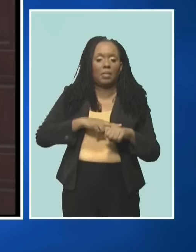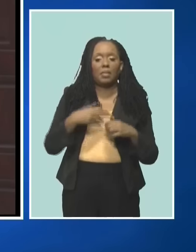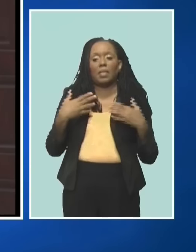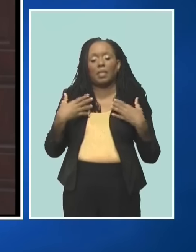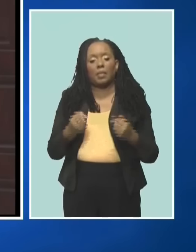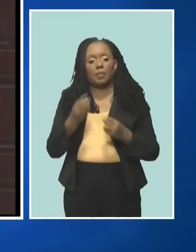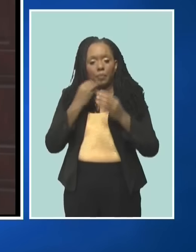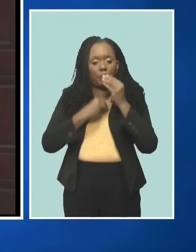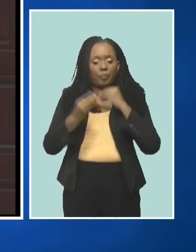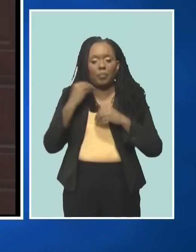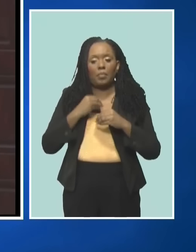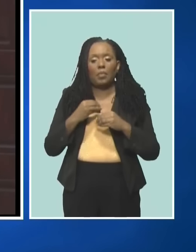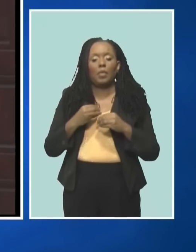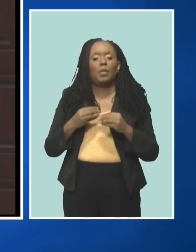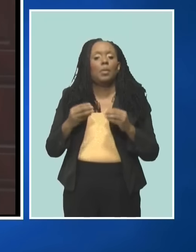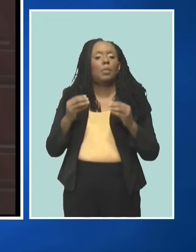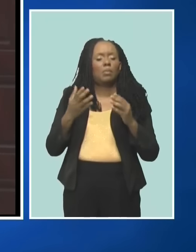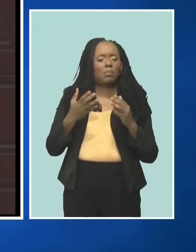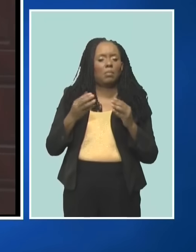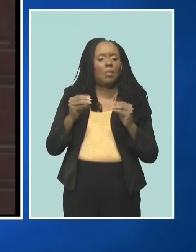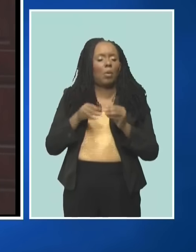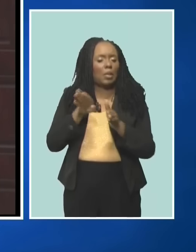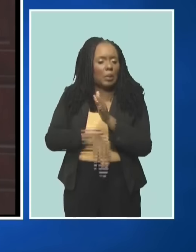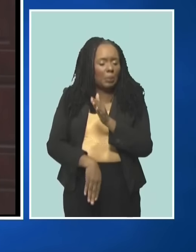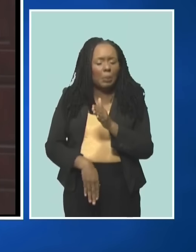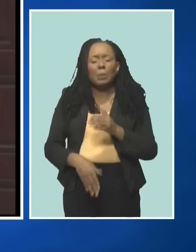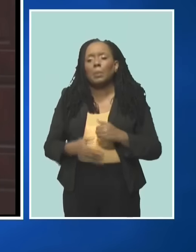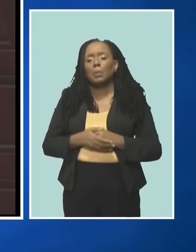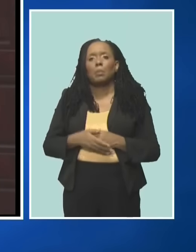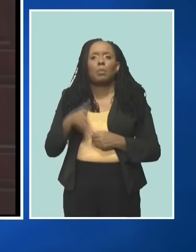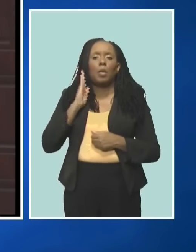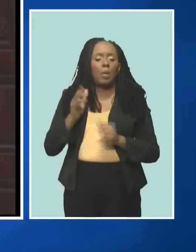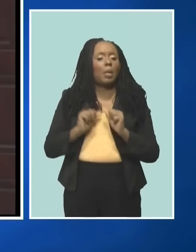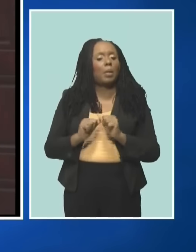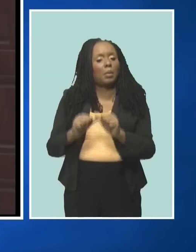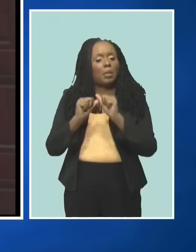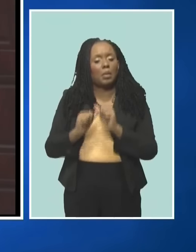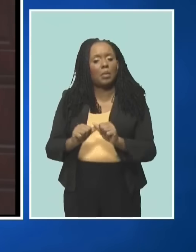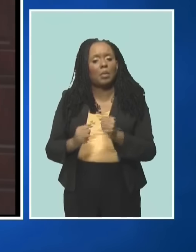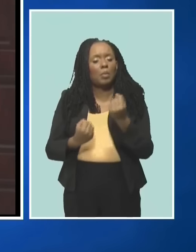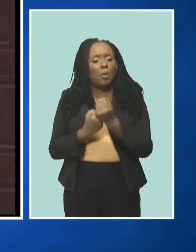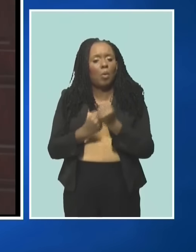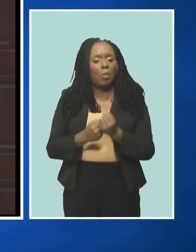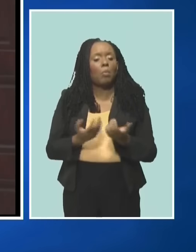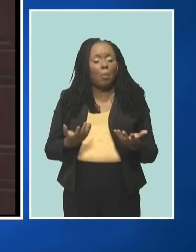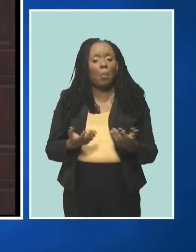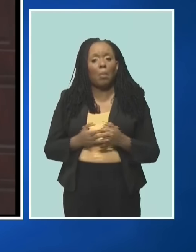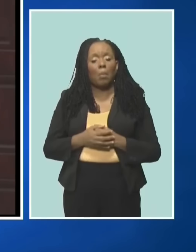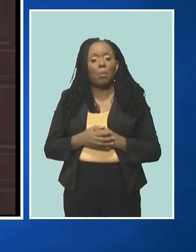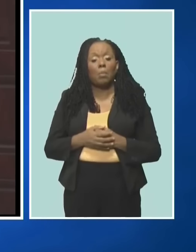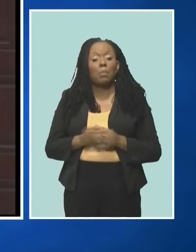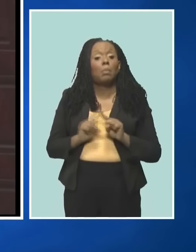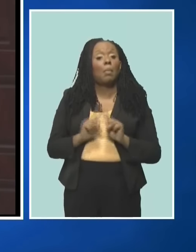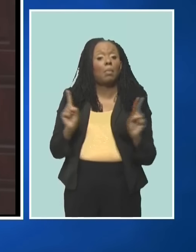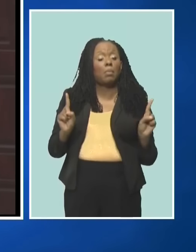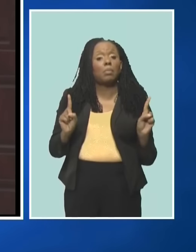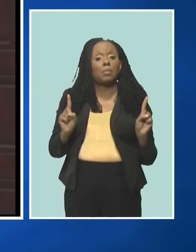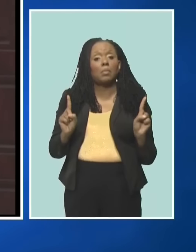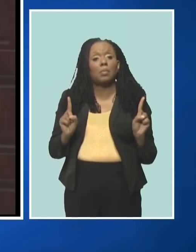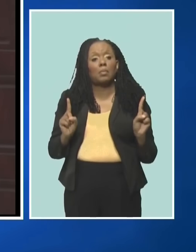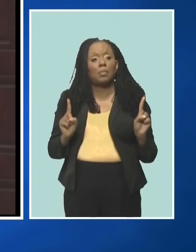more affordable. That is a commitment that we have made and we continue to make. But similarly, I